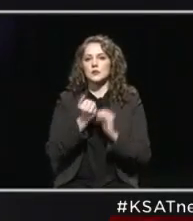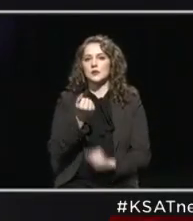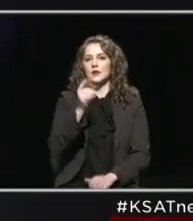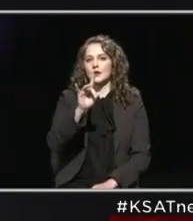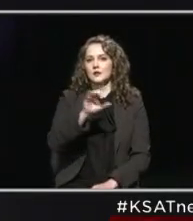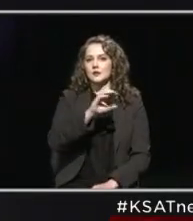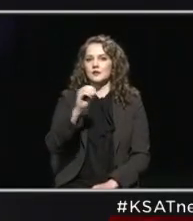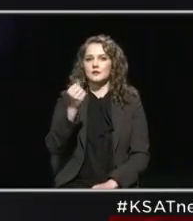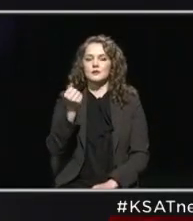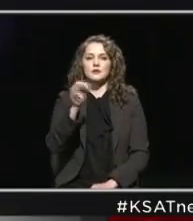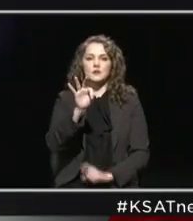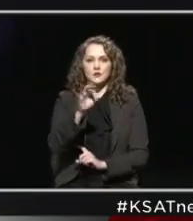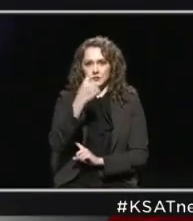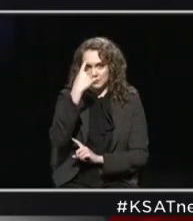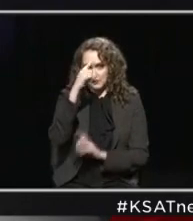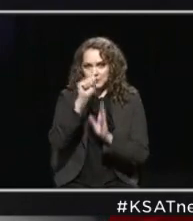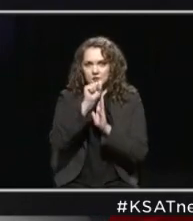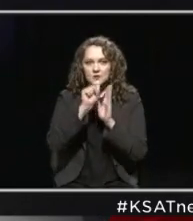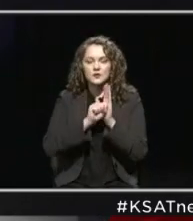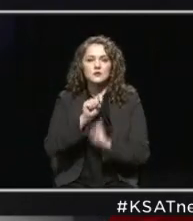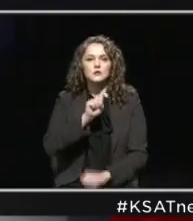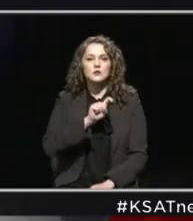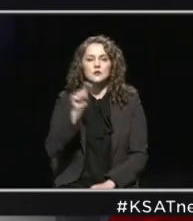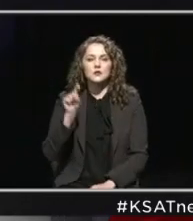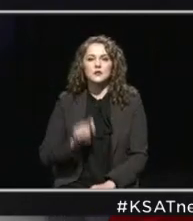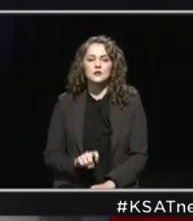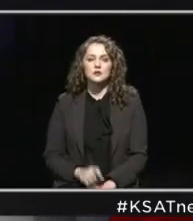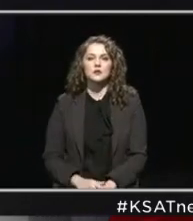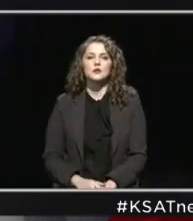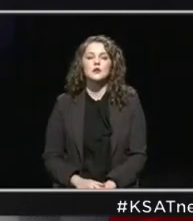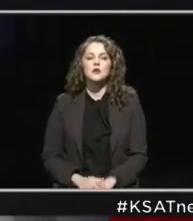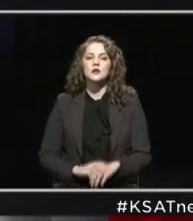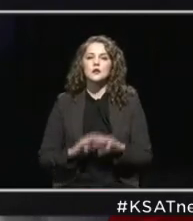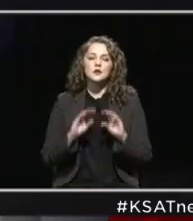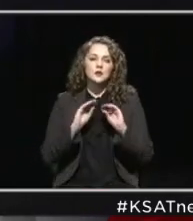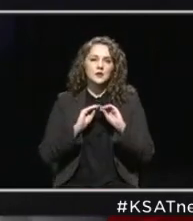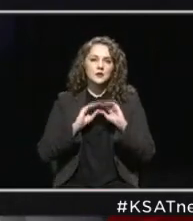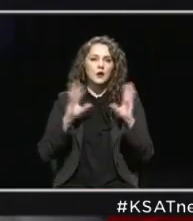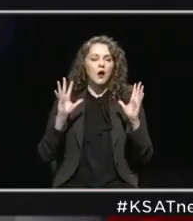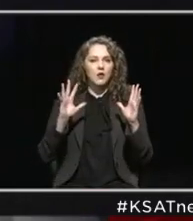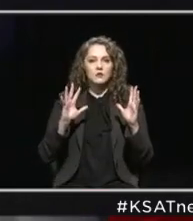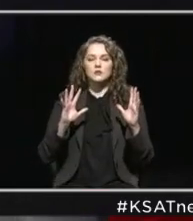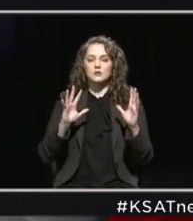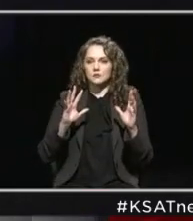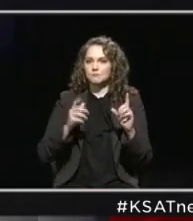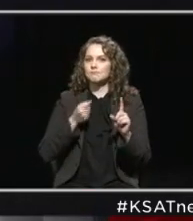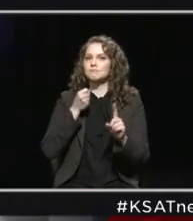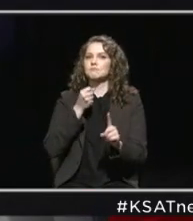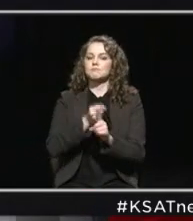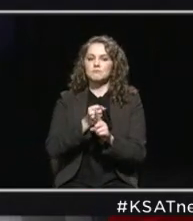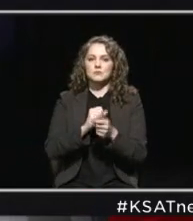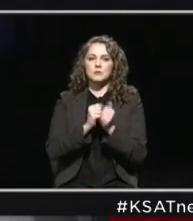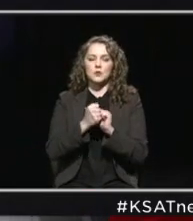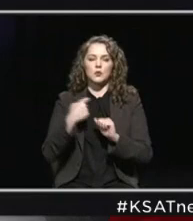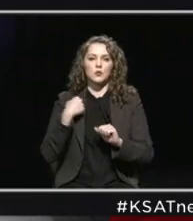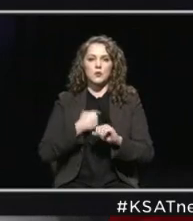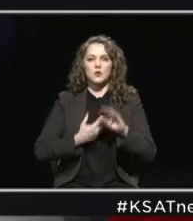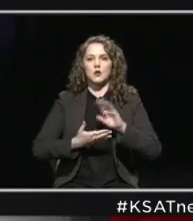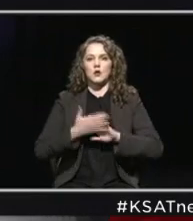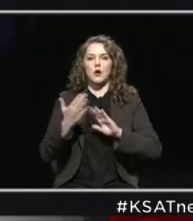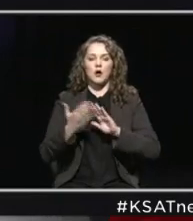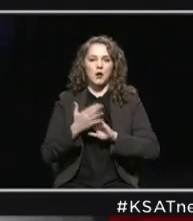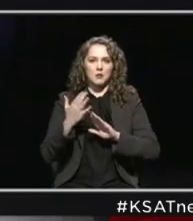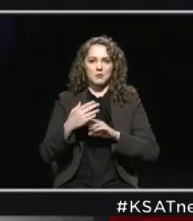number 19 for the state of Texas. It obviously makes some changes to the way we've been operating through